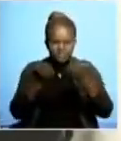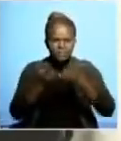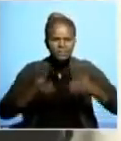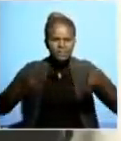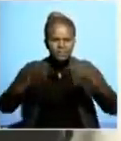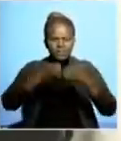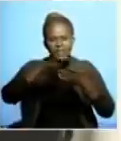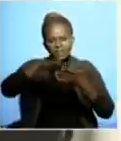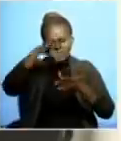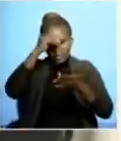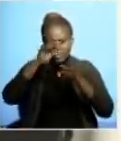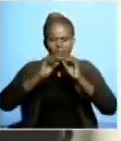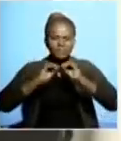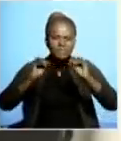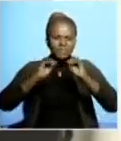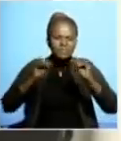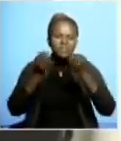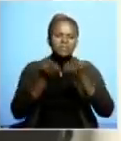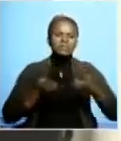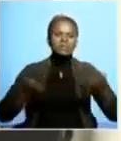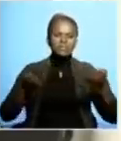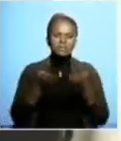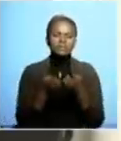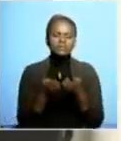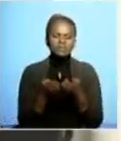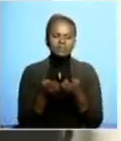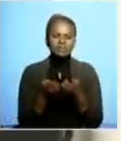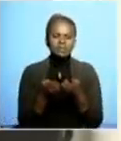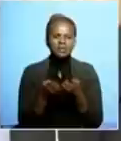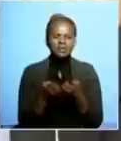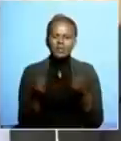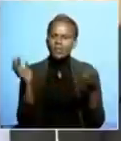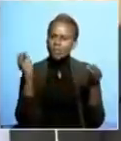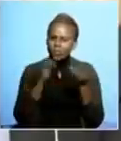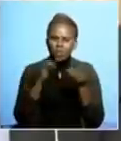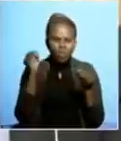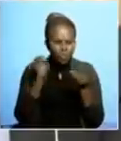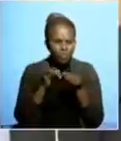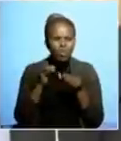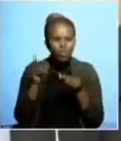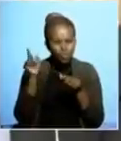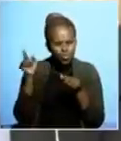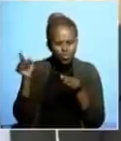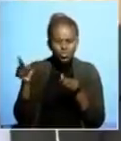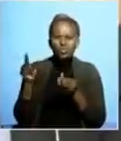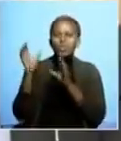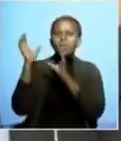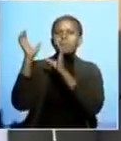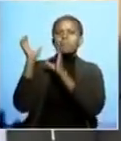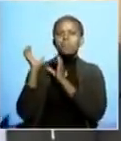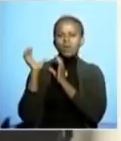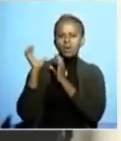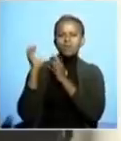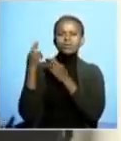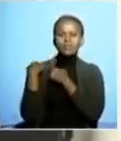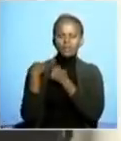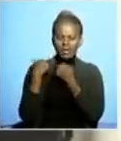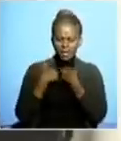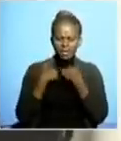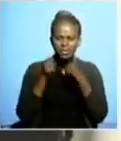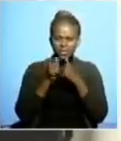learning, teaching environment, a lot of that will weigh on your shoulders and that of your